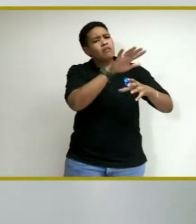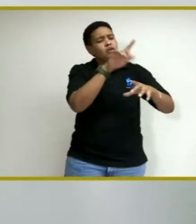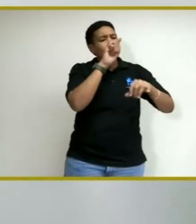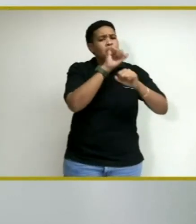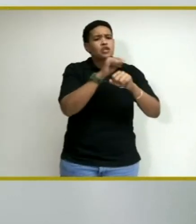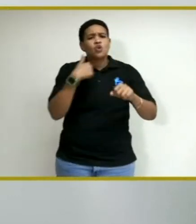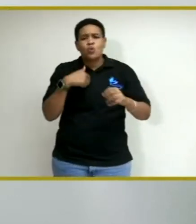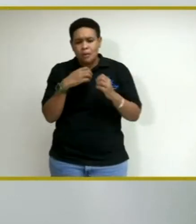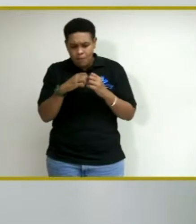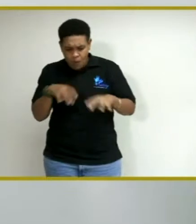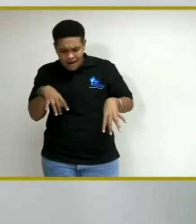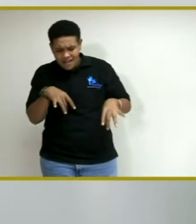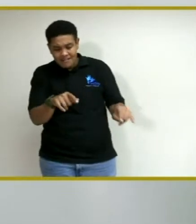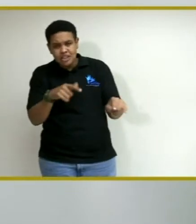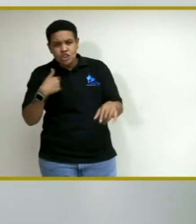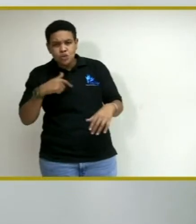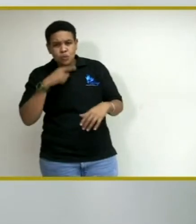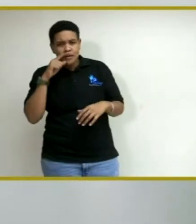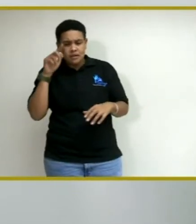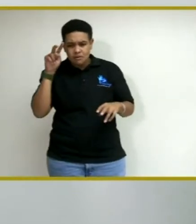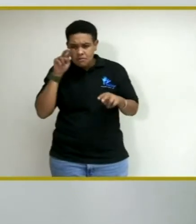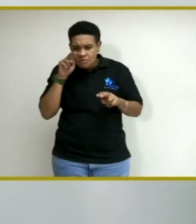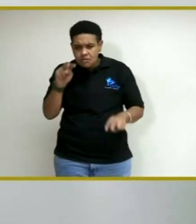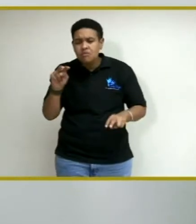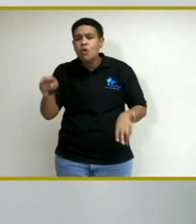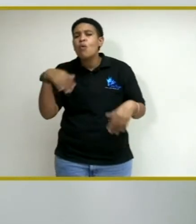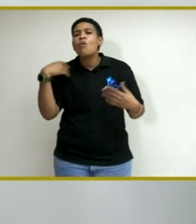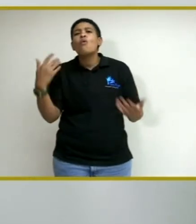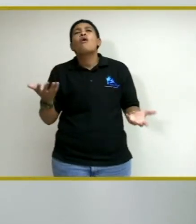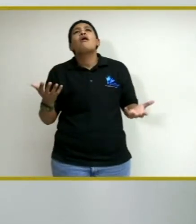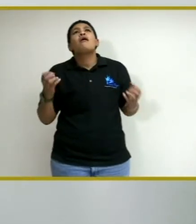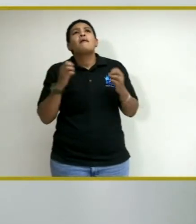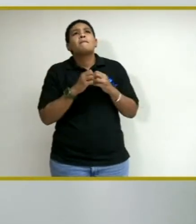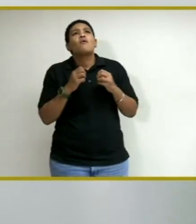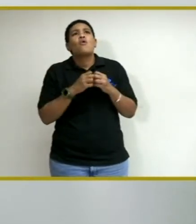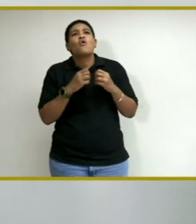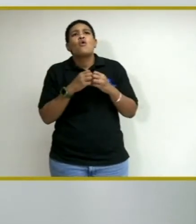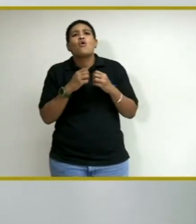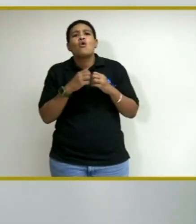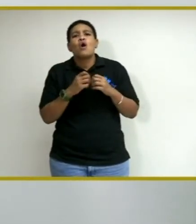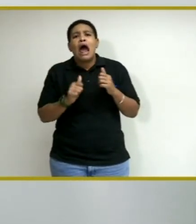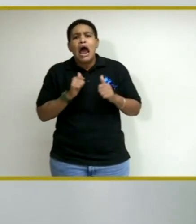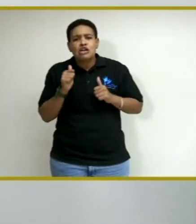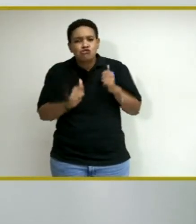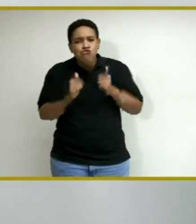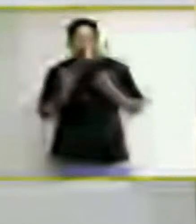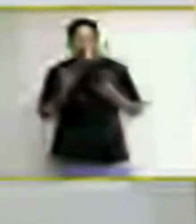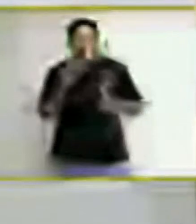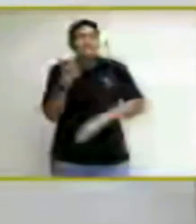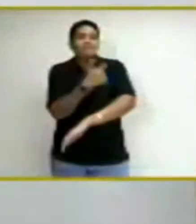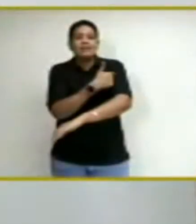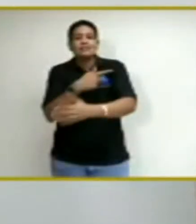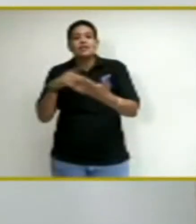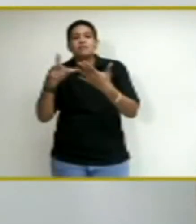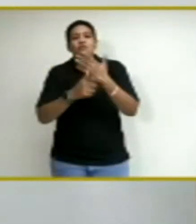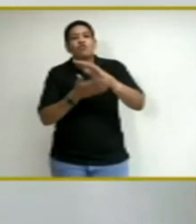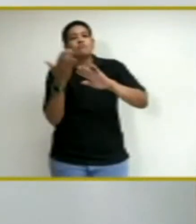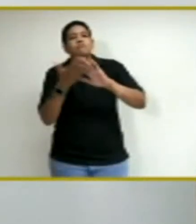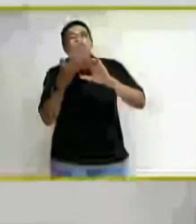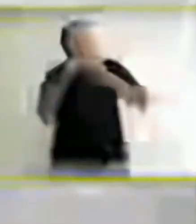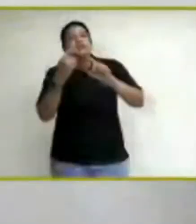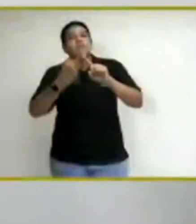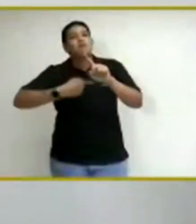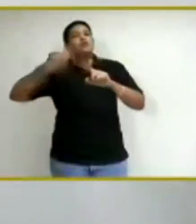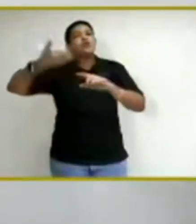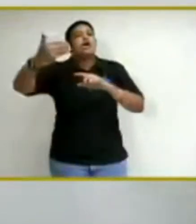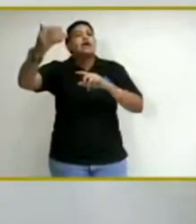more efficient as we move into a more aggressive, if you will, vaccine program in the months ahead.